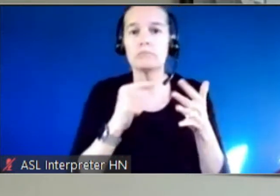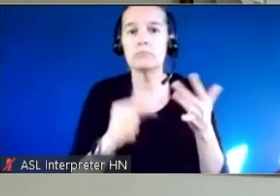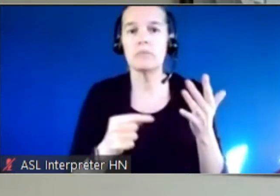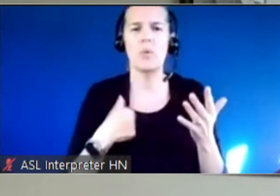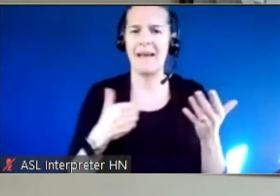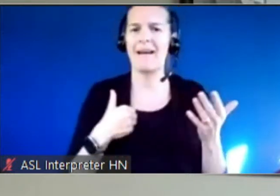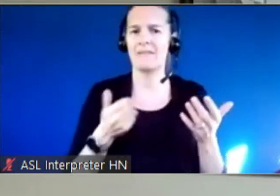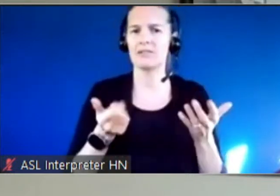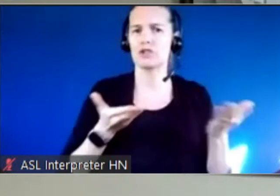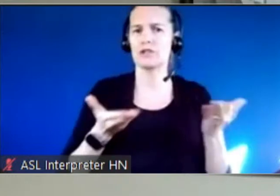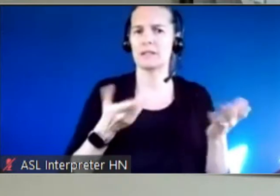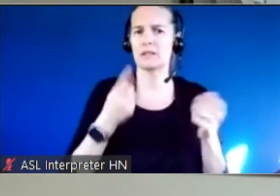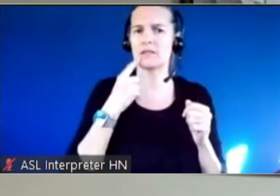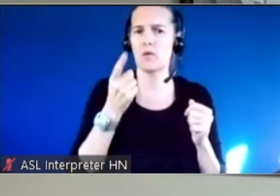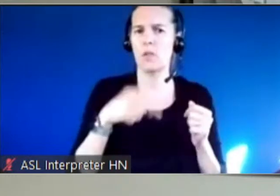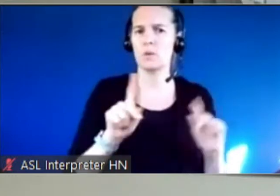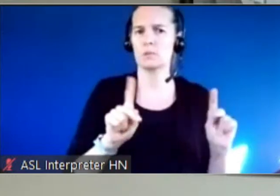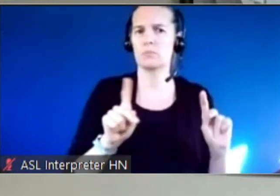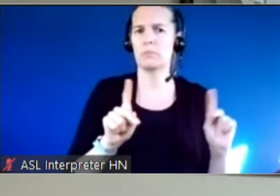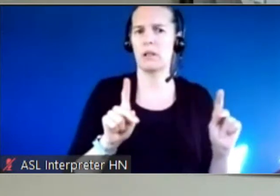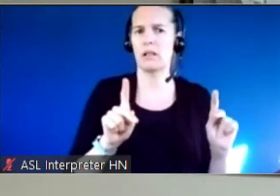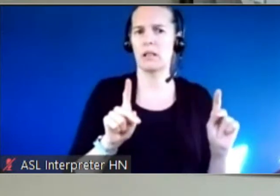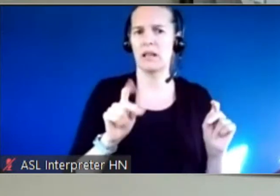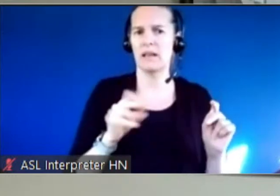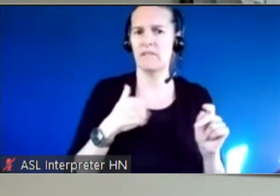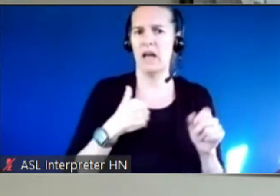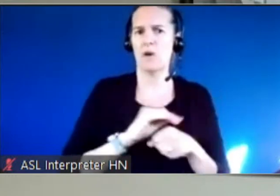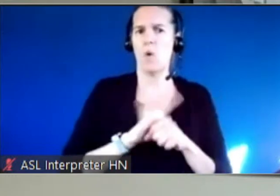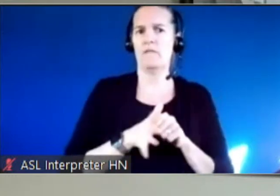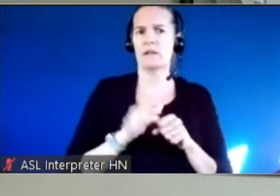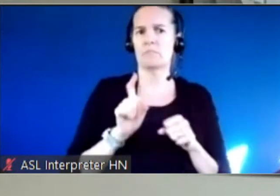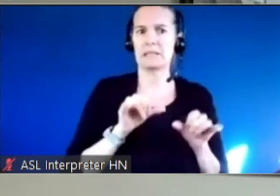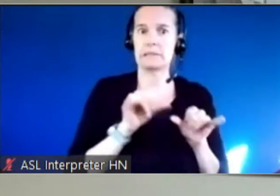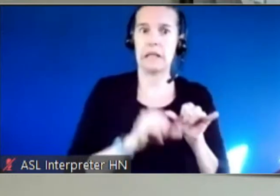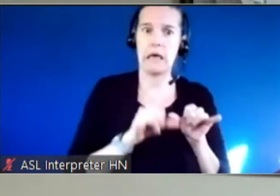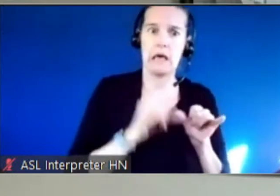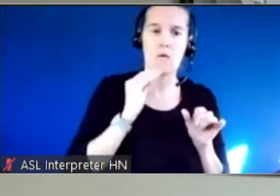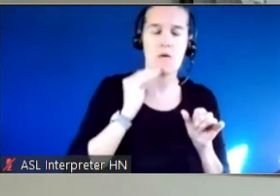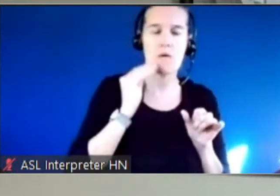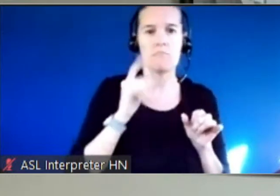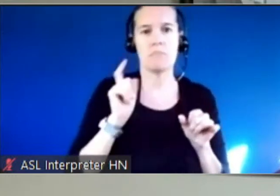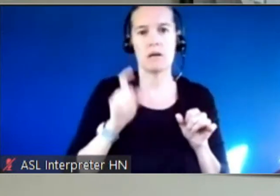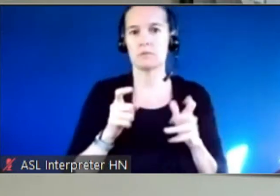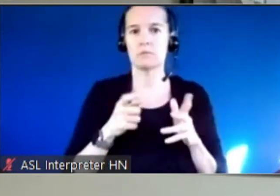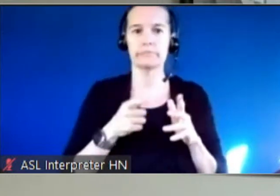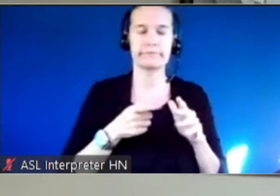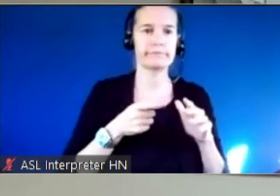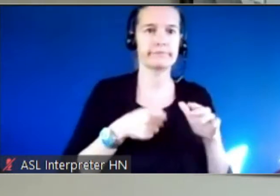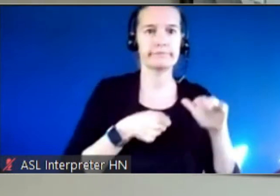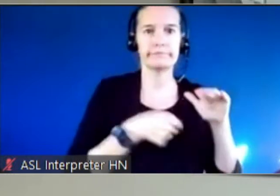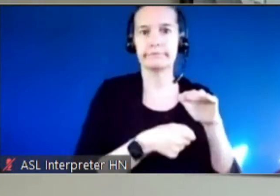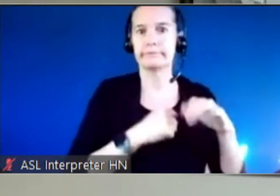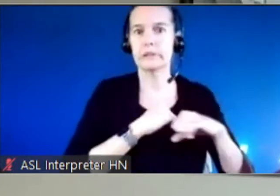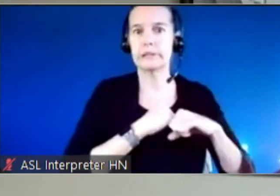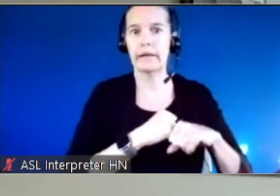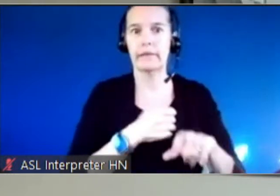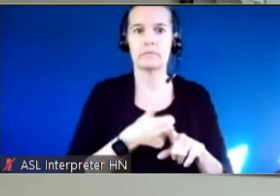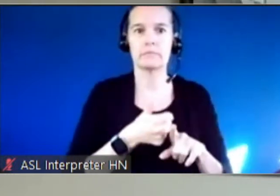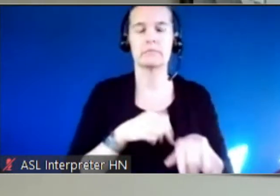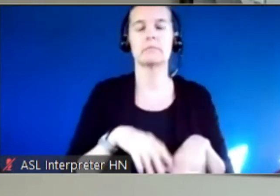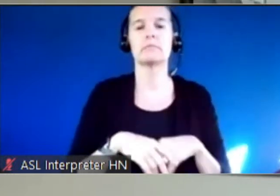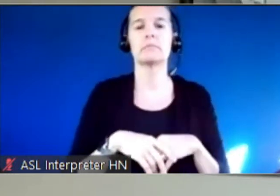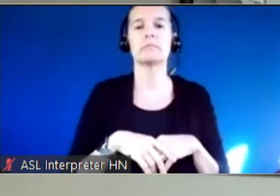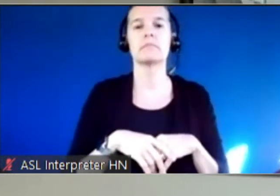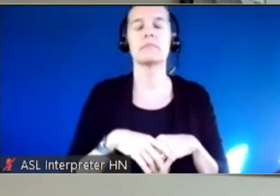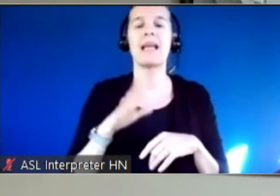we identify who have COVID. So the concern about, and this is true of a number of